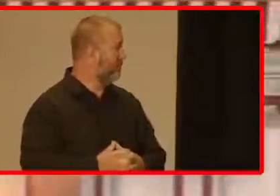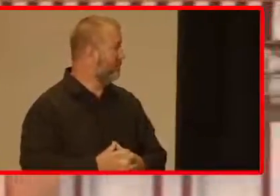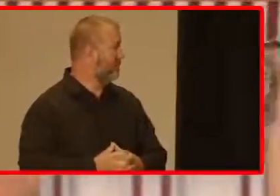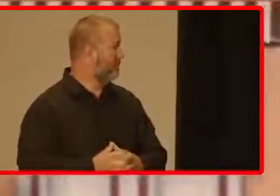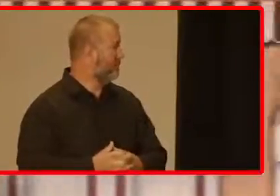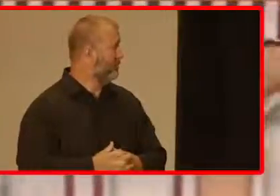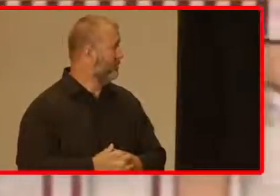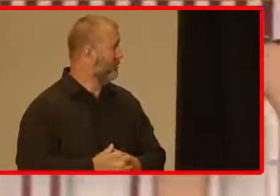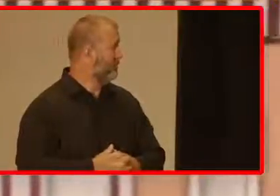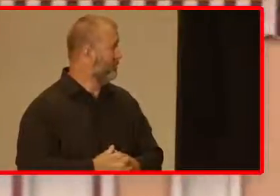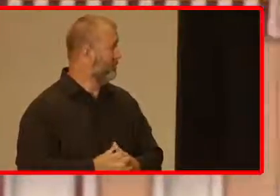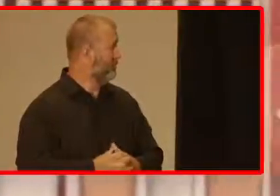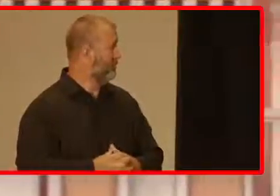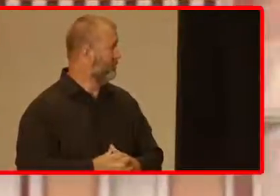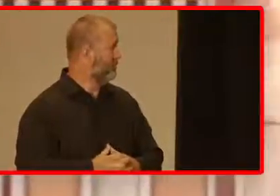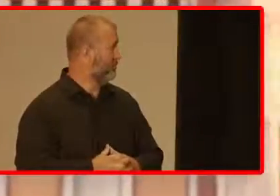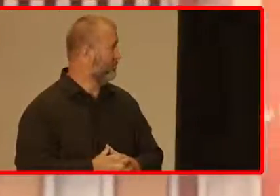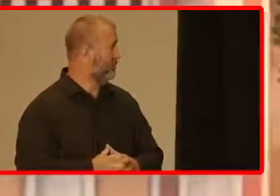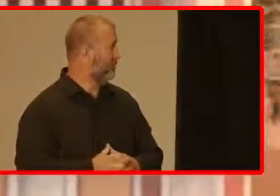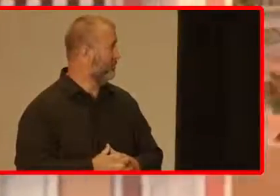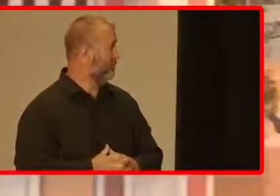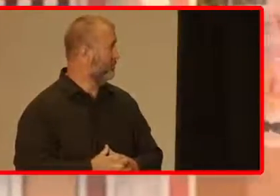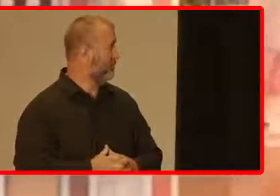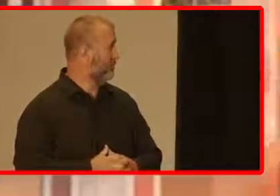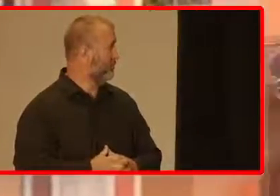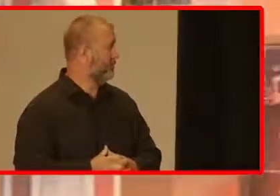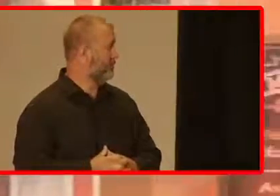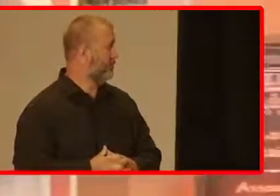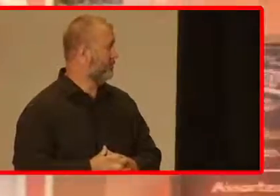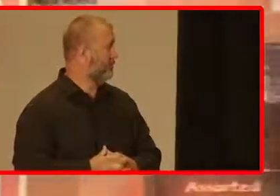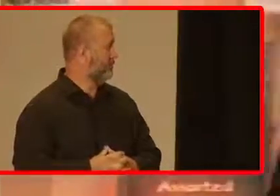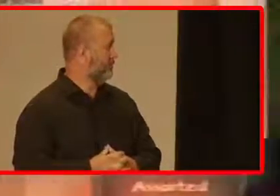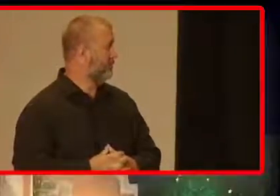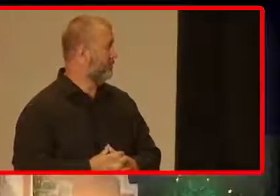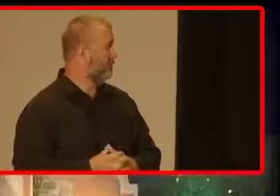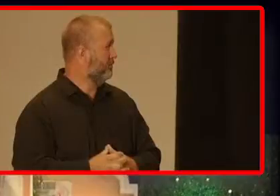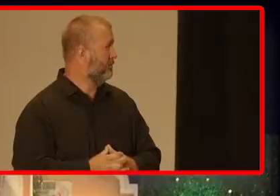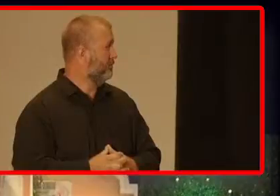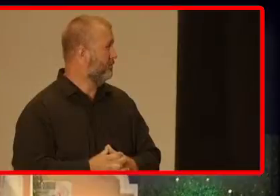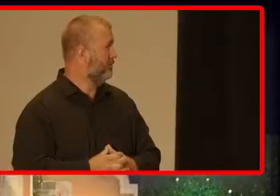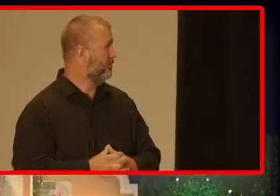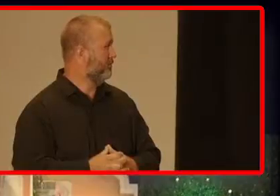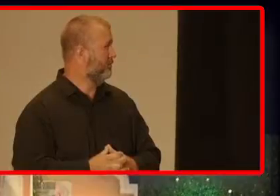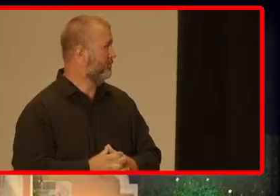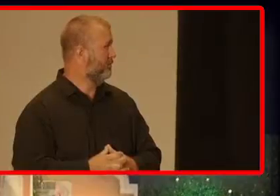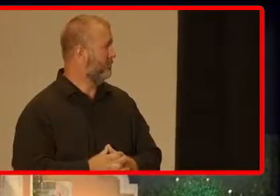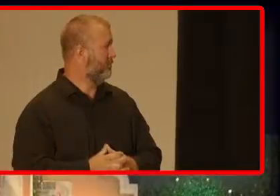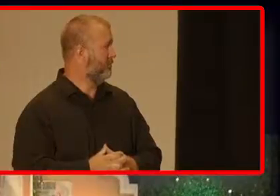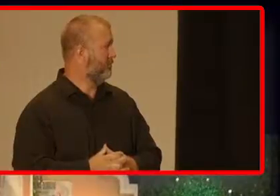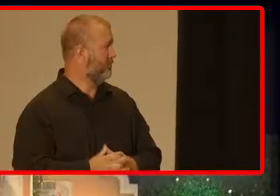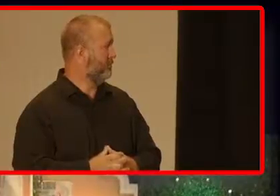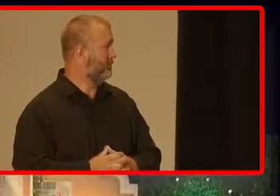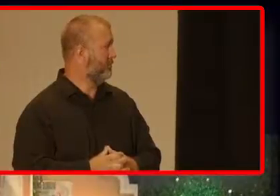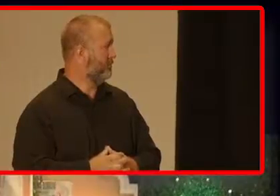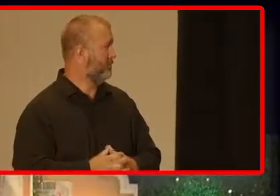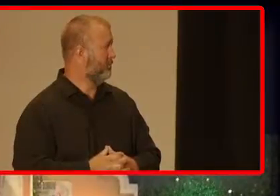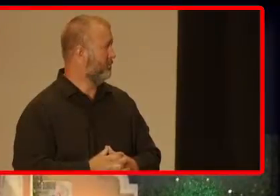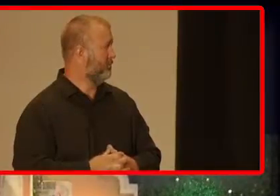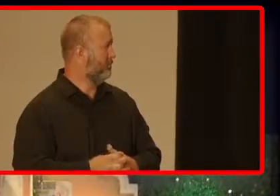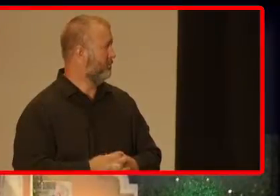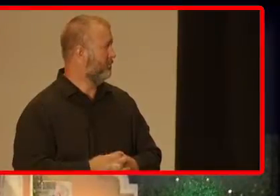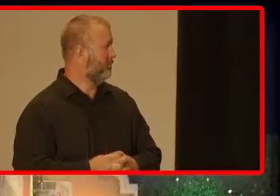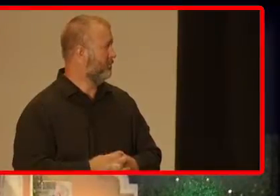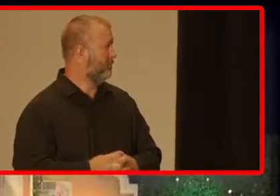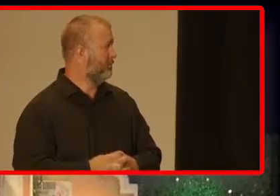minutes? Just tell them to stand in the seat. We'll take a couple minutes and wait for the governor to get here. What, stand in their seats? I can't do